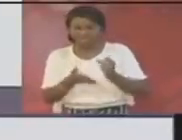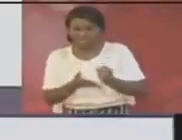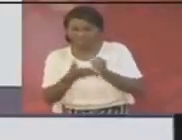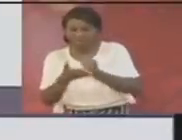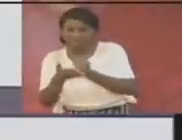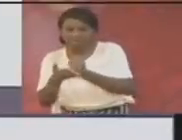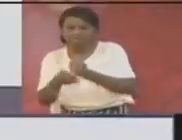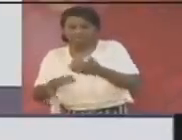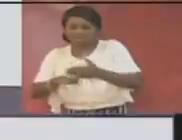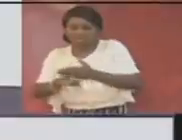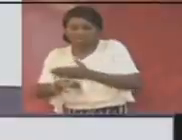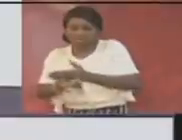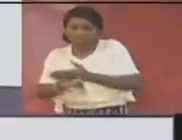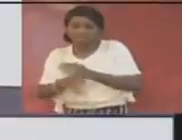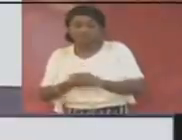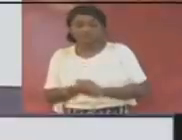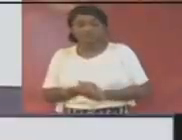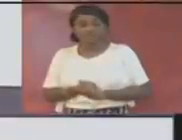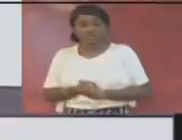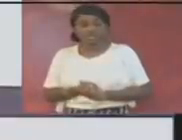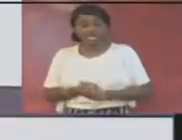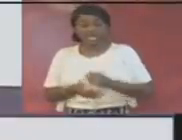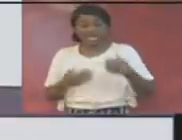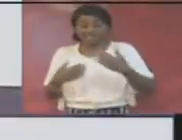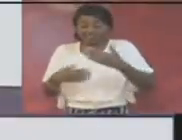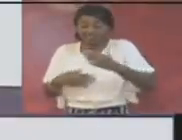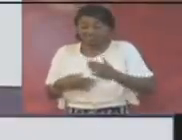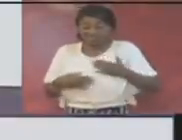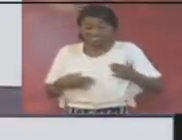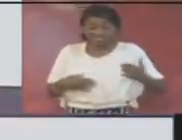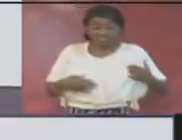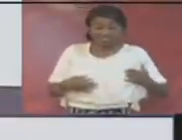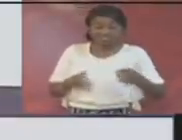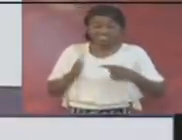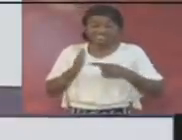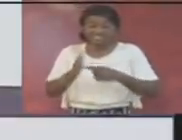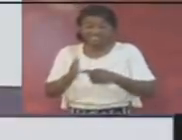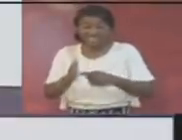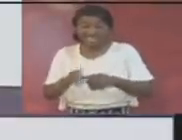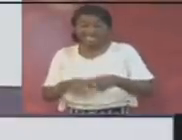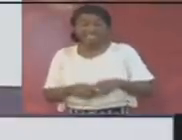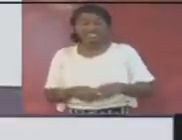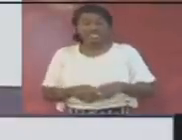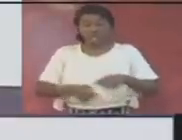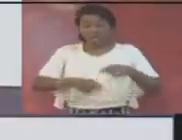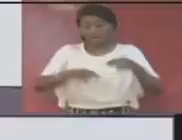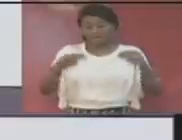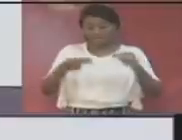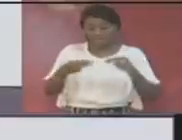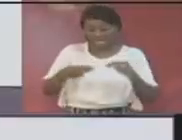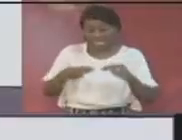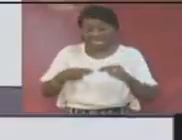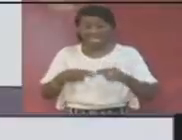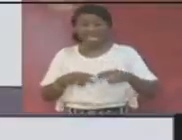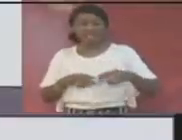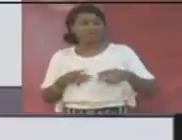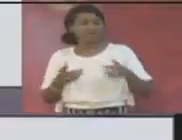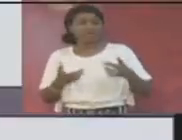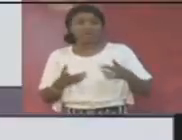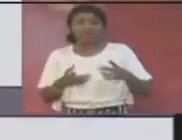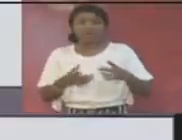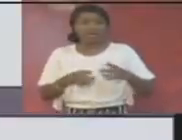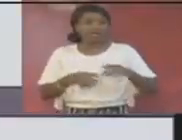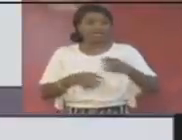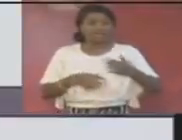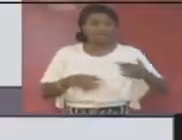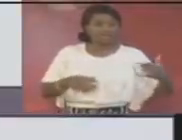So given the multitude of symptoms of long COVID and the long-term health consequences of COVID-19 infection, it is